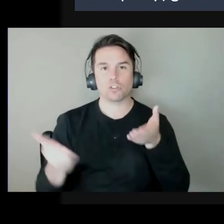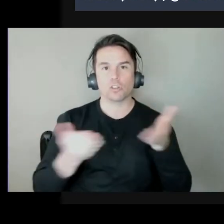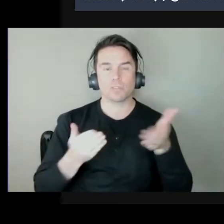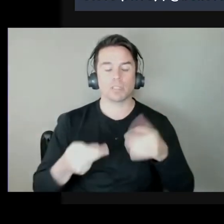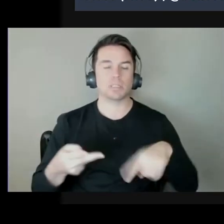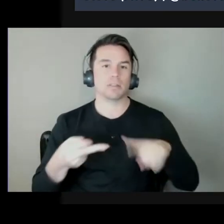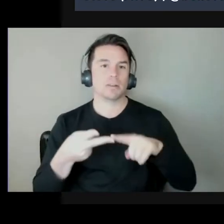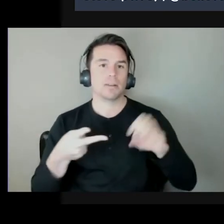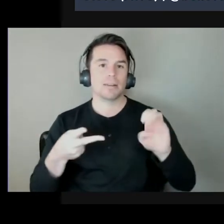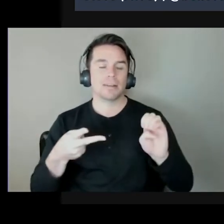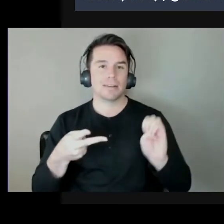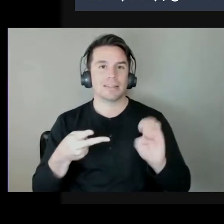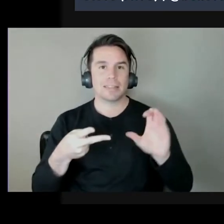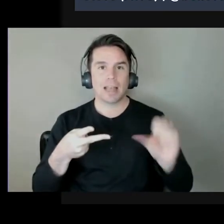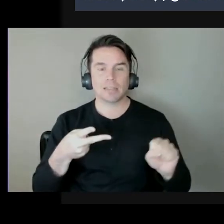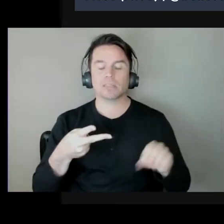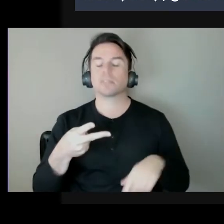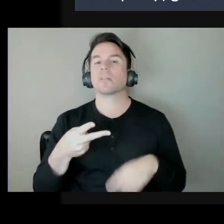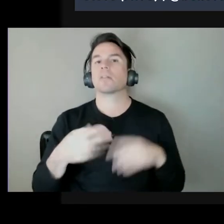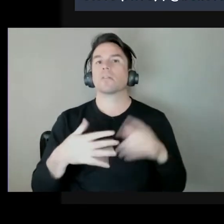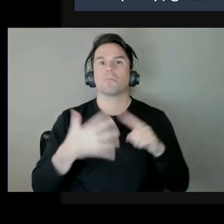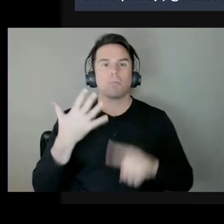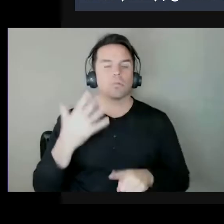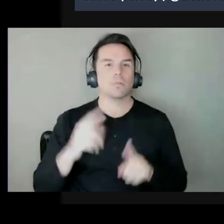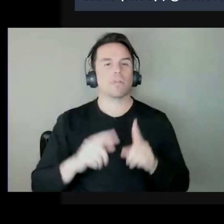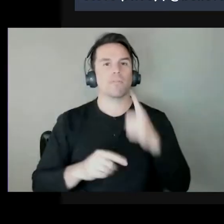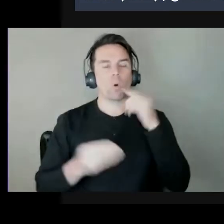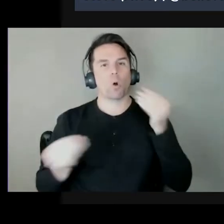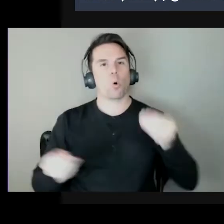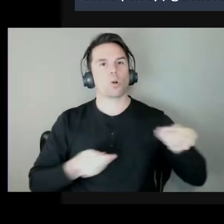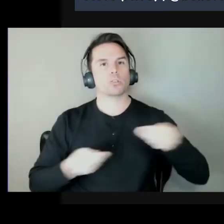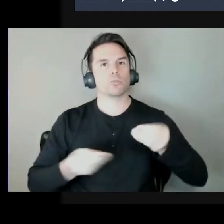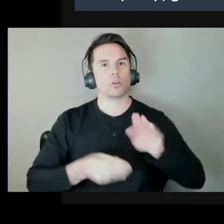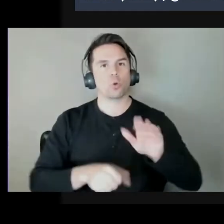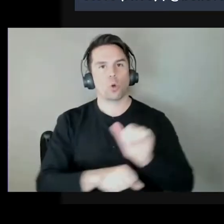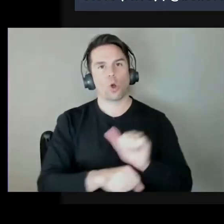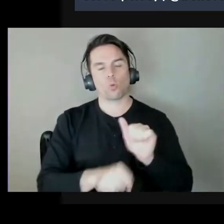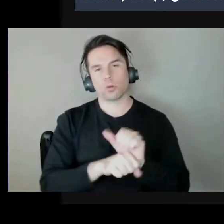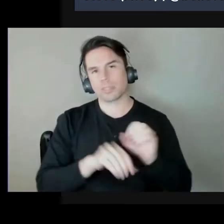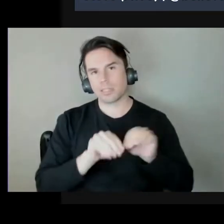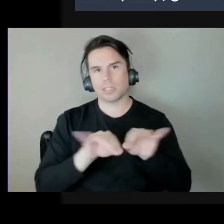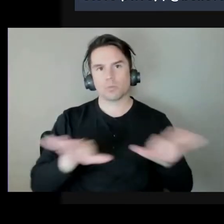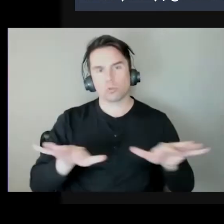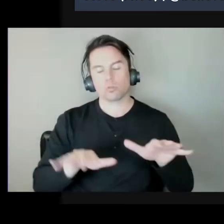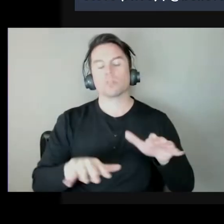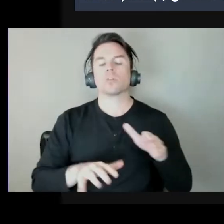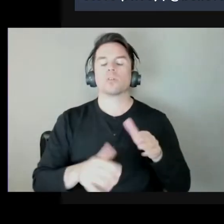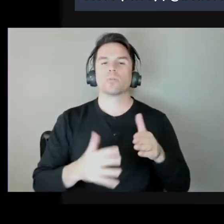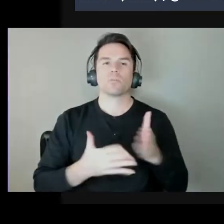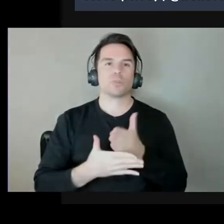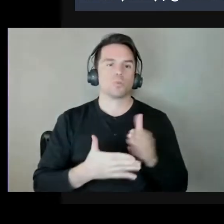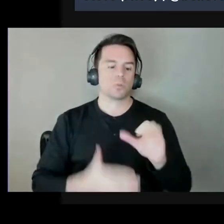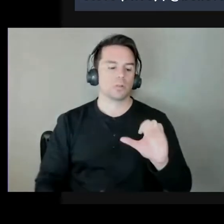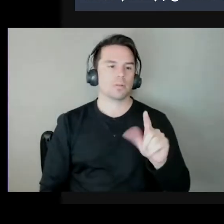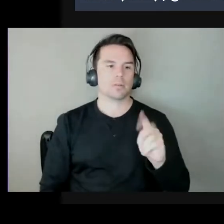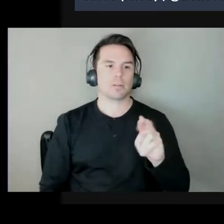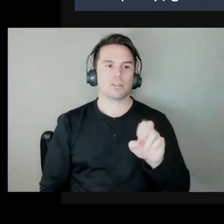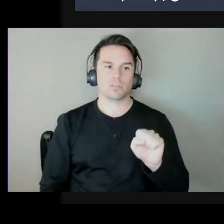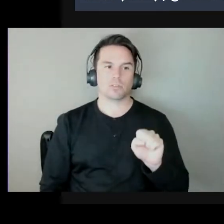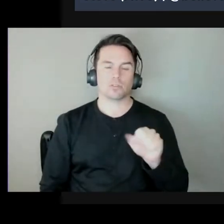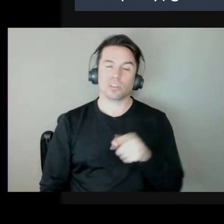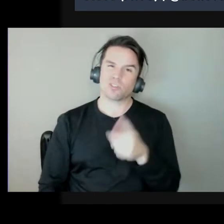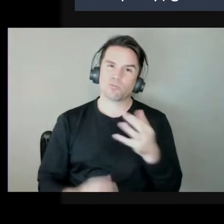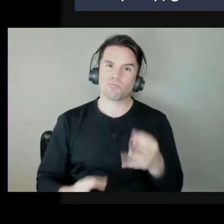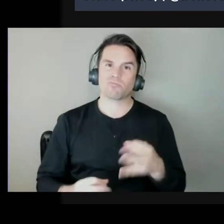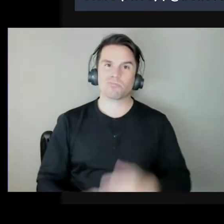for really orchestrating your jobs and distribute it across the cluster of your choice, whatever you have configured. All right, so that's great. So to summarize then, so we have the